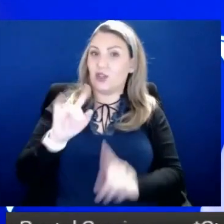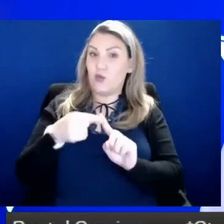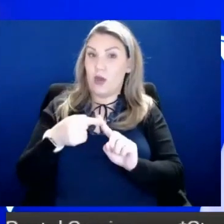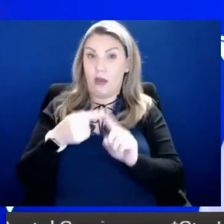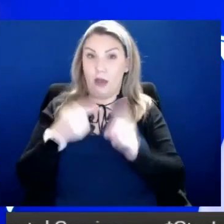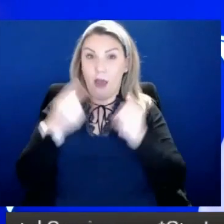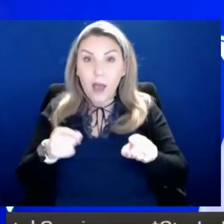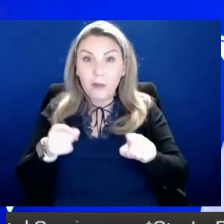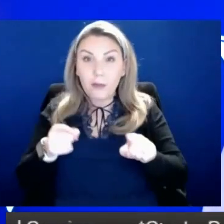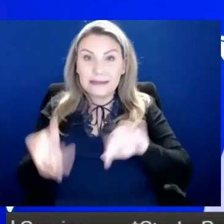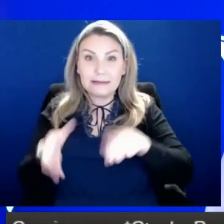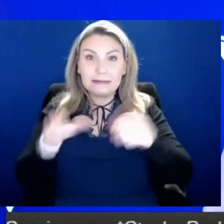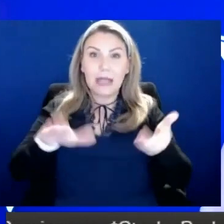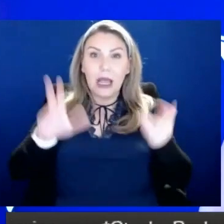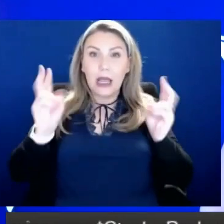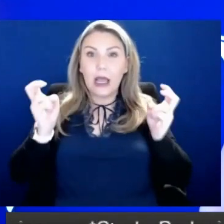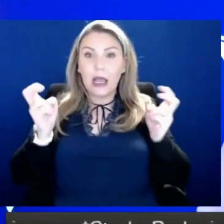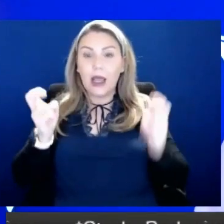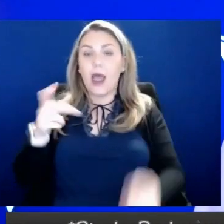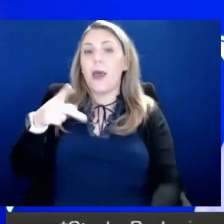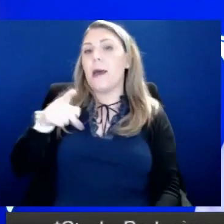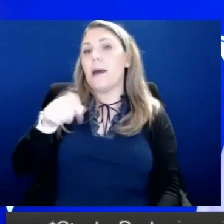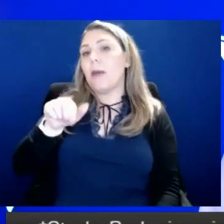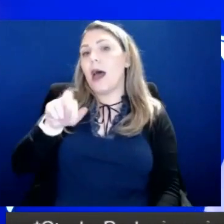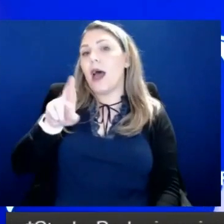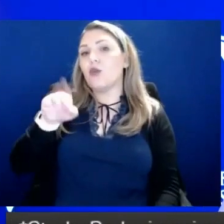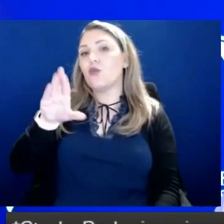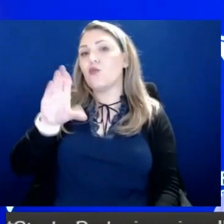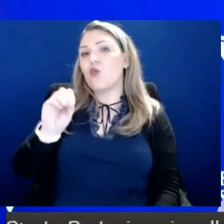process, pyropoptosis, which is just